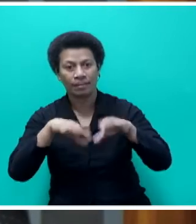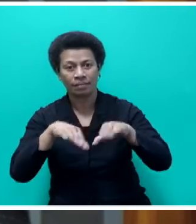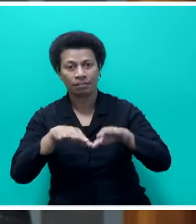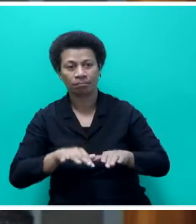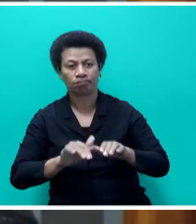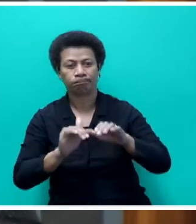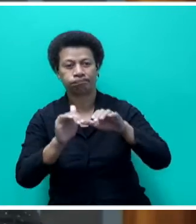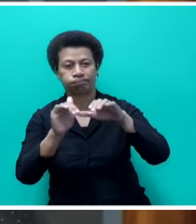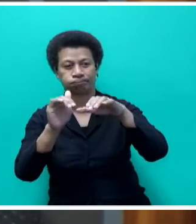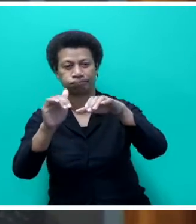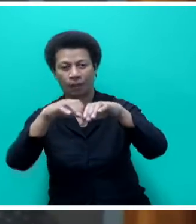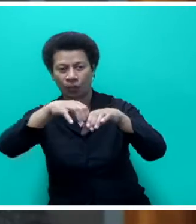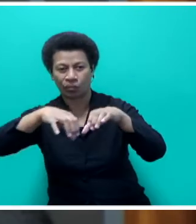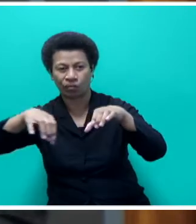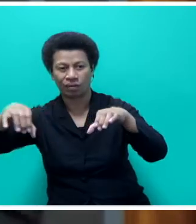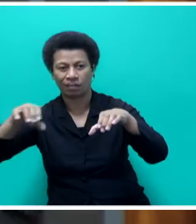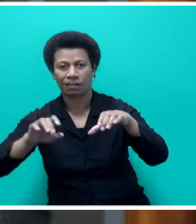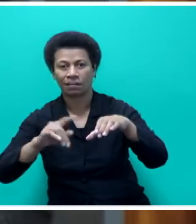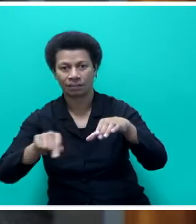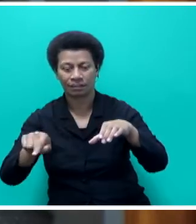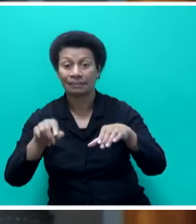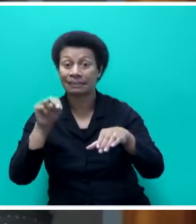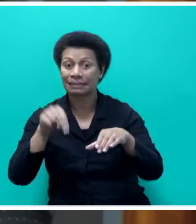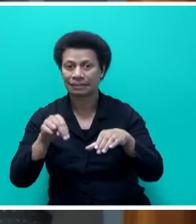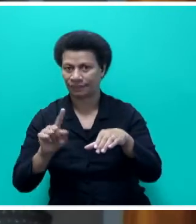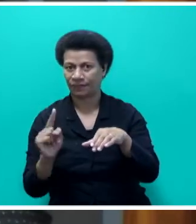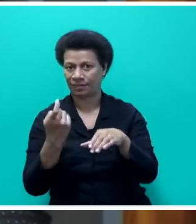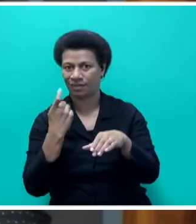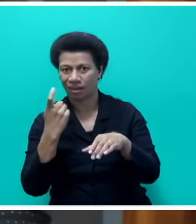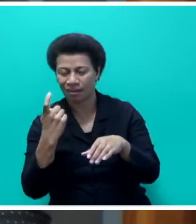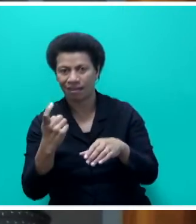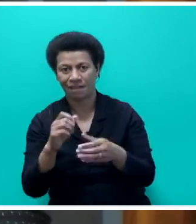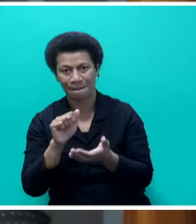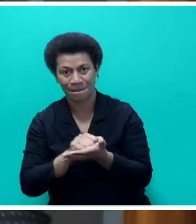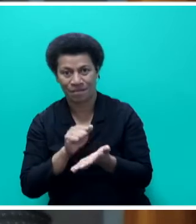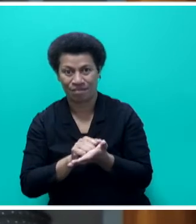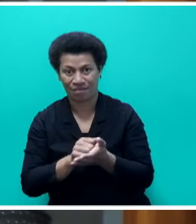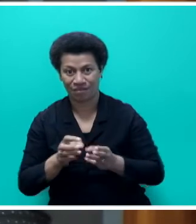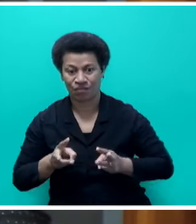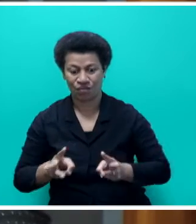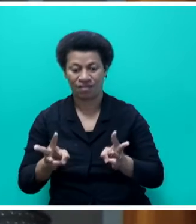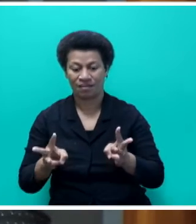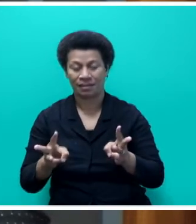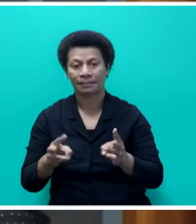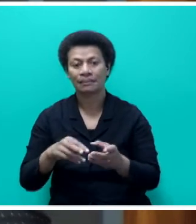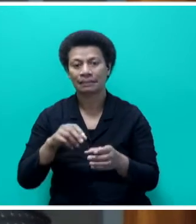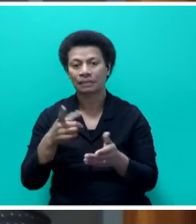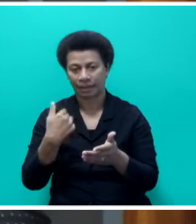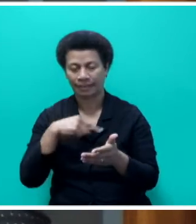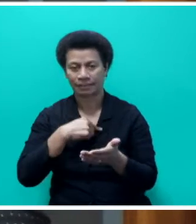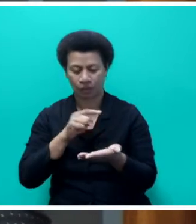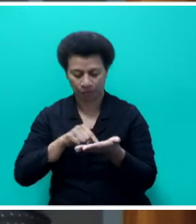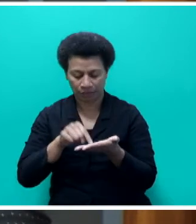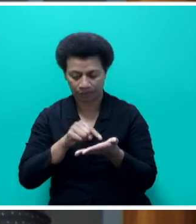are simple things, but they need to be taken care of in a proper manner, and it's all calculated properly, Honourable